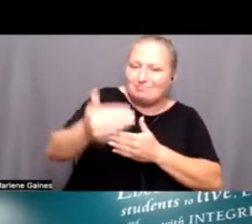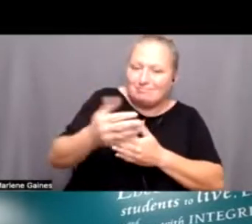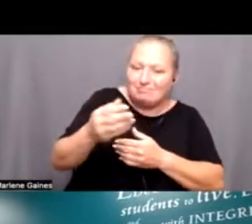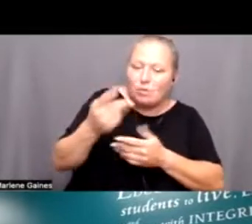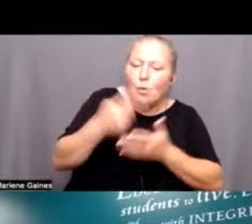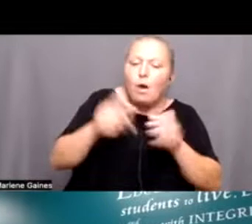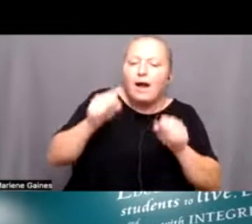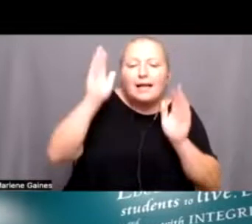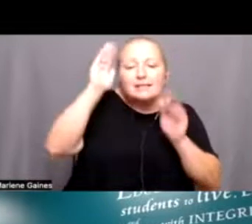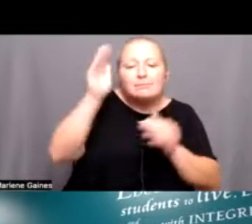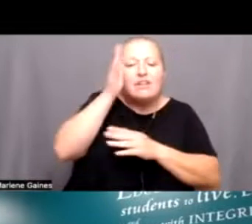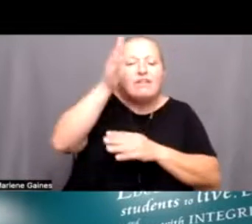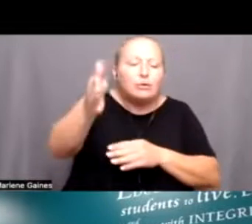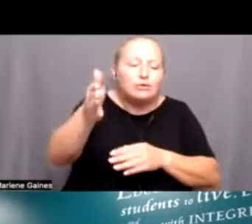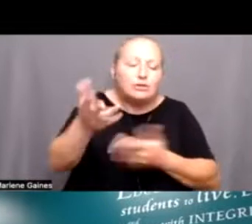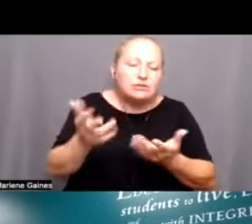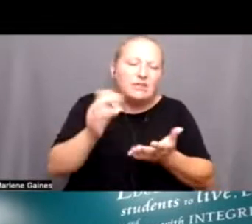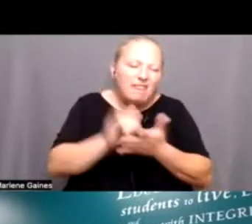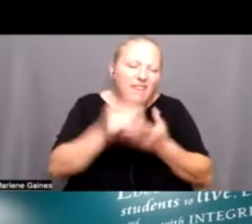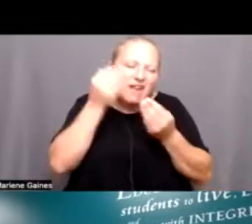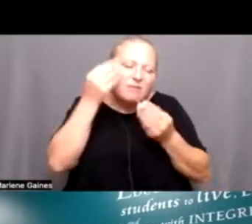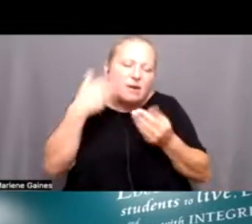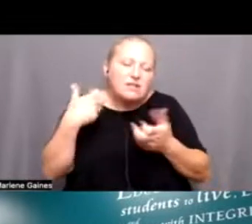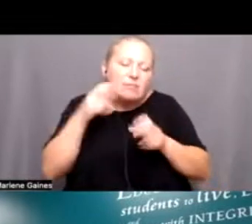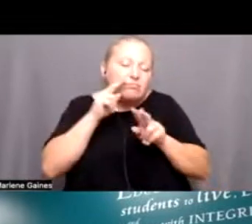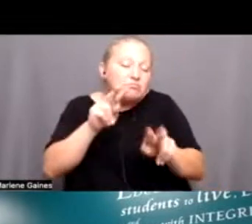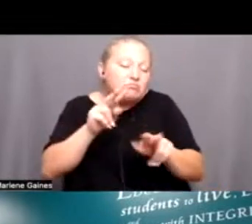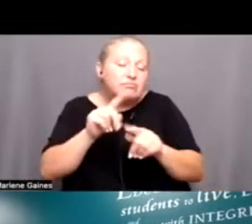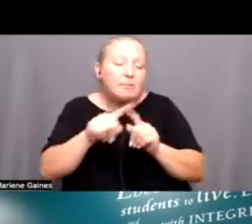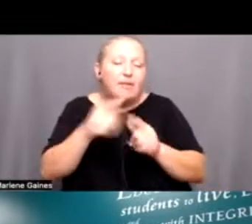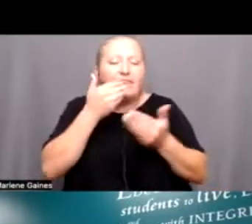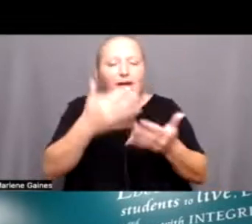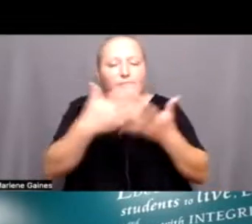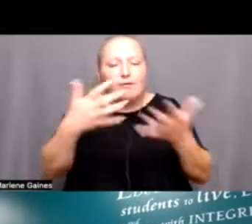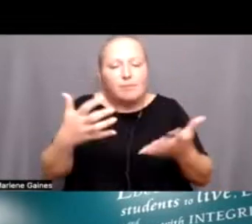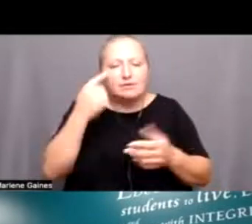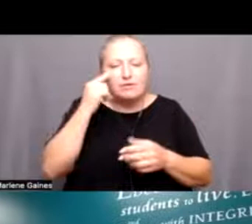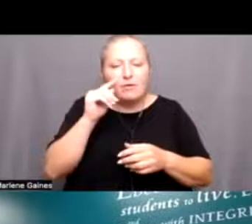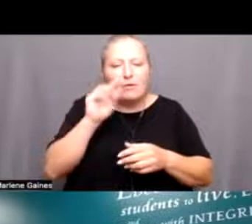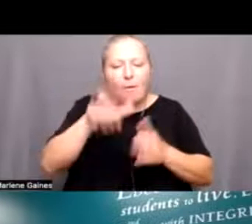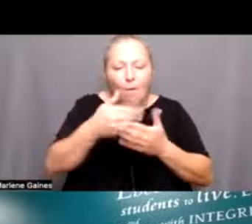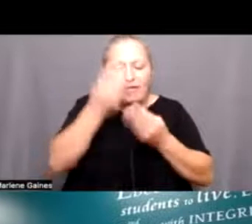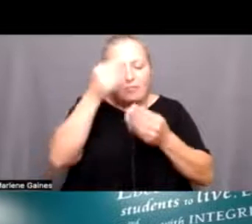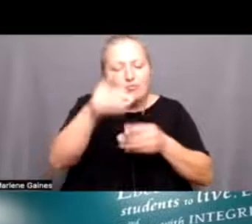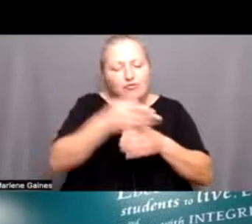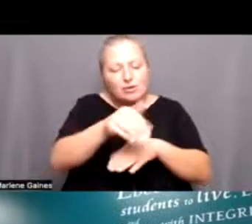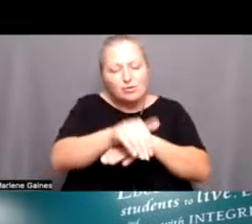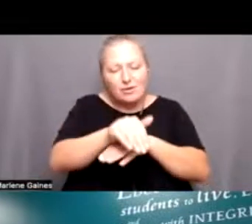So that's the kind of information I'm looking for. But thank you very much for all the information you shared